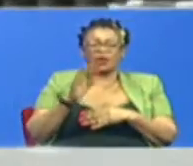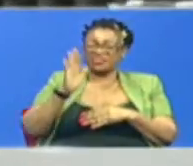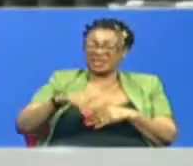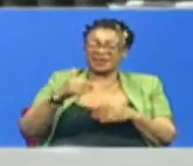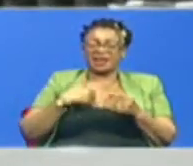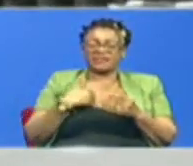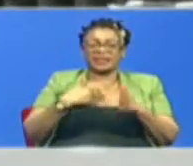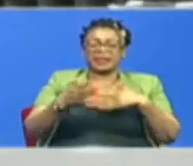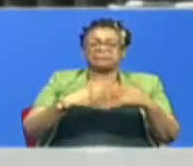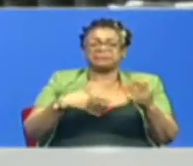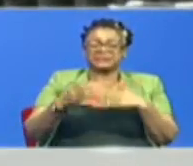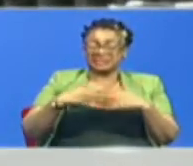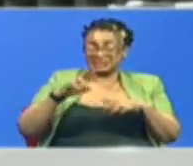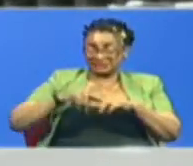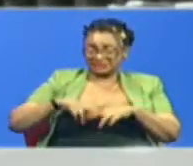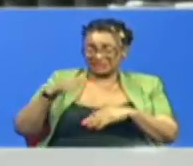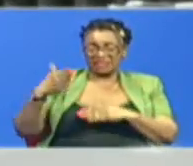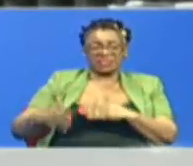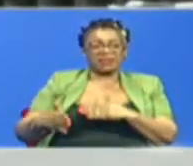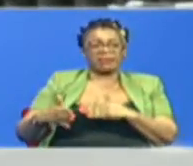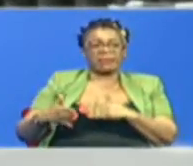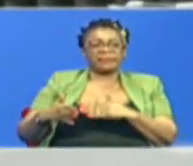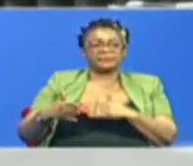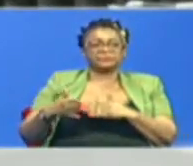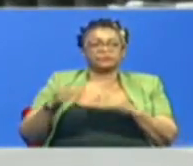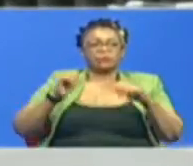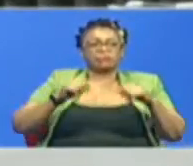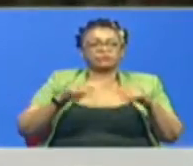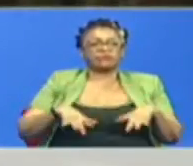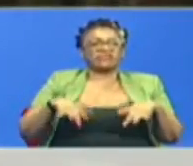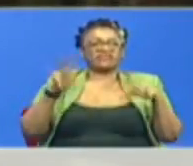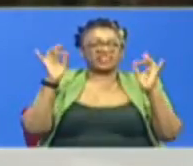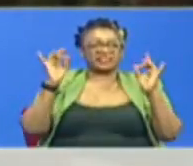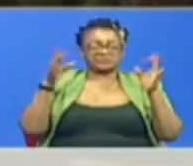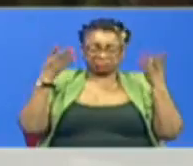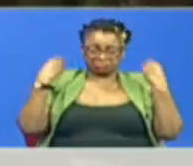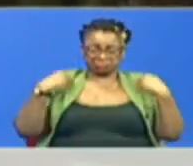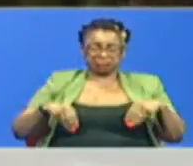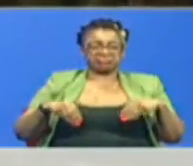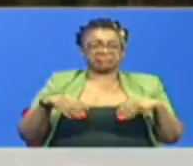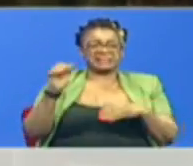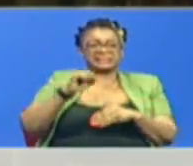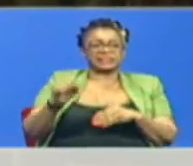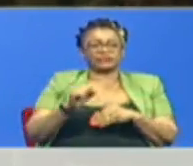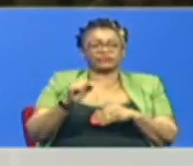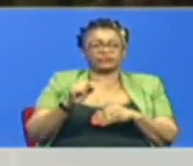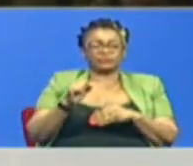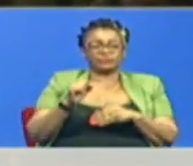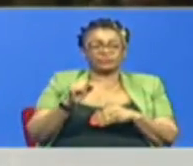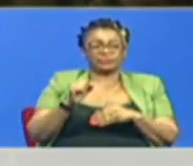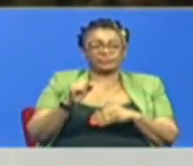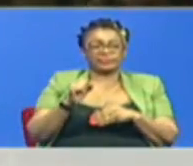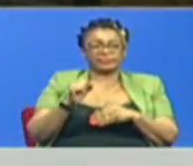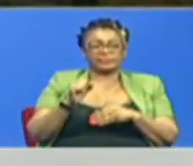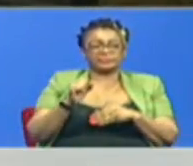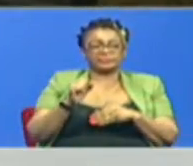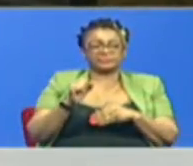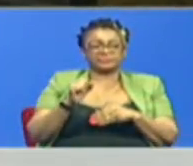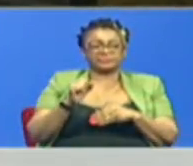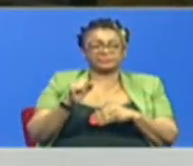seat by your side, you might just find a well-dressed plastic figure watching your every